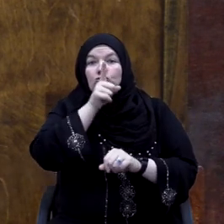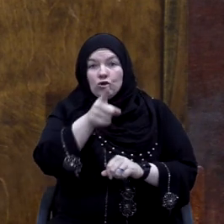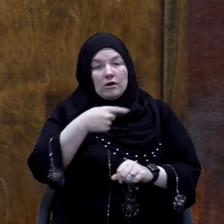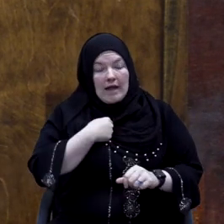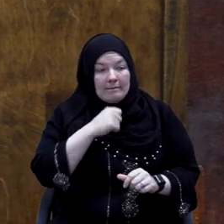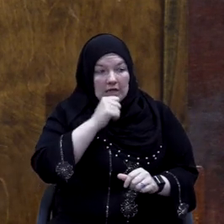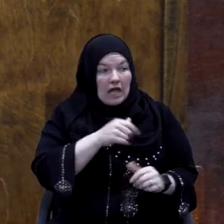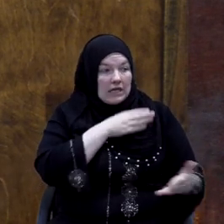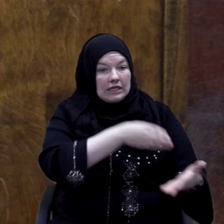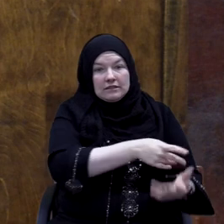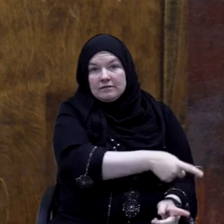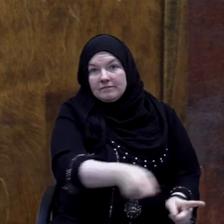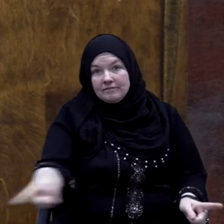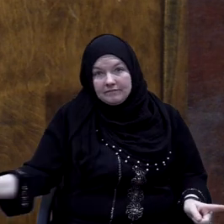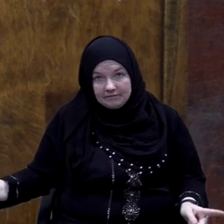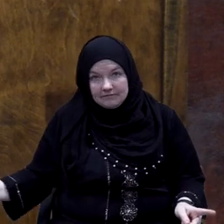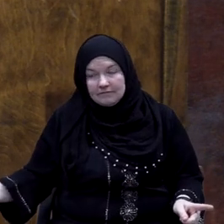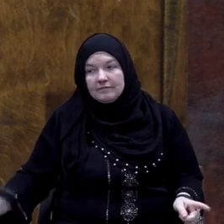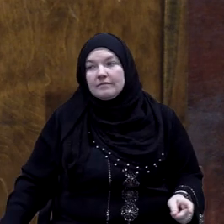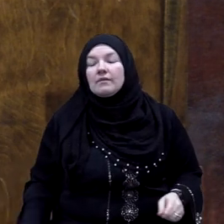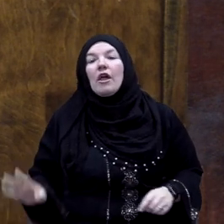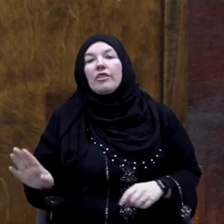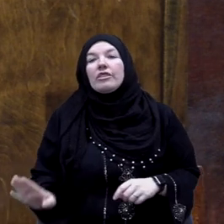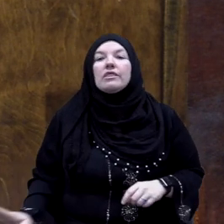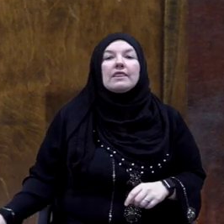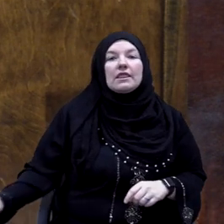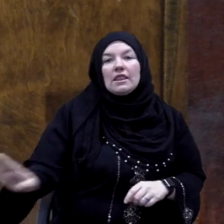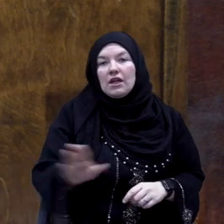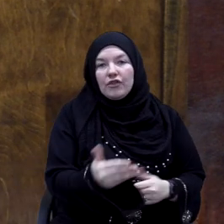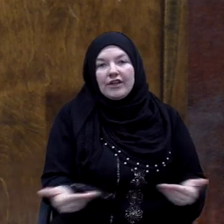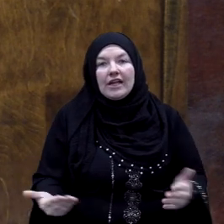wronged, because their claim will hurt you.